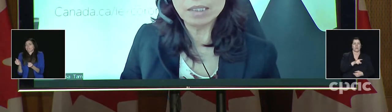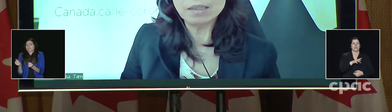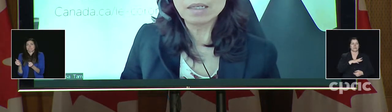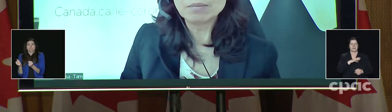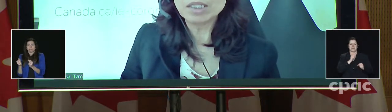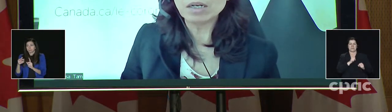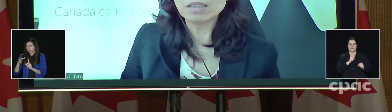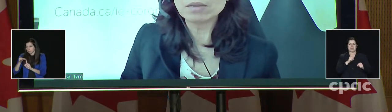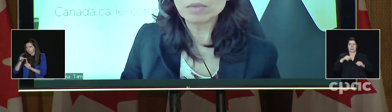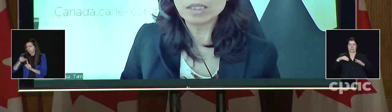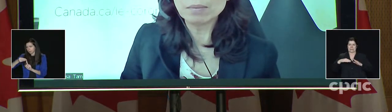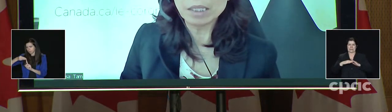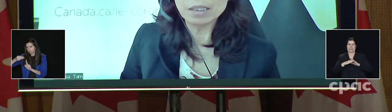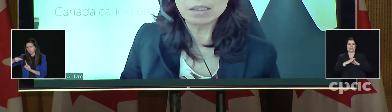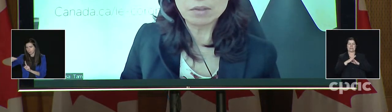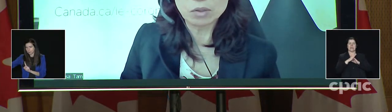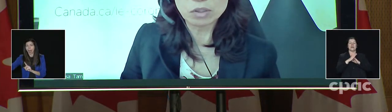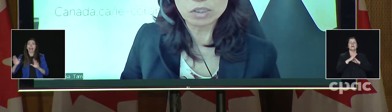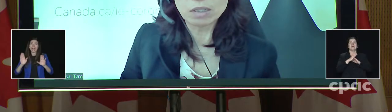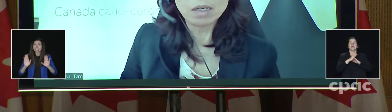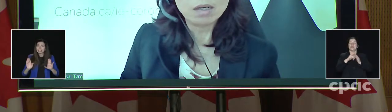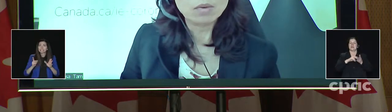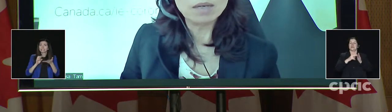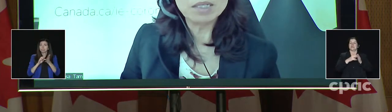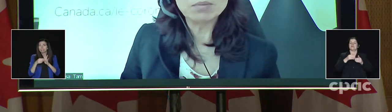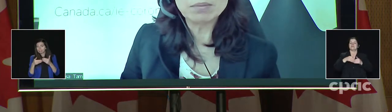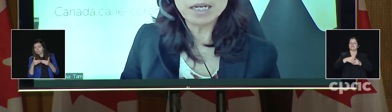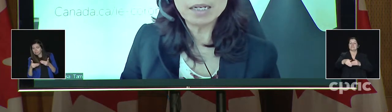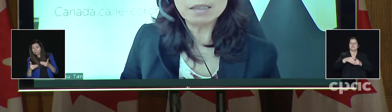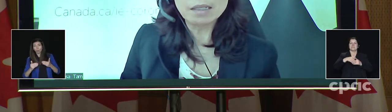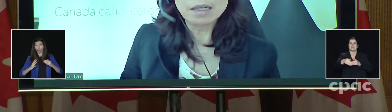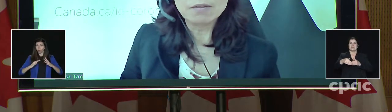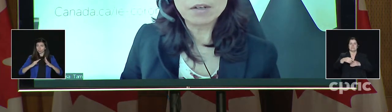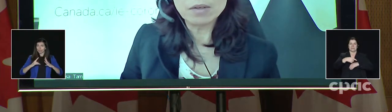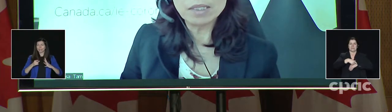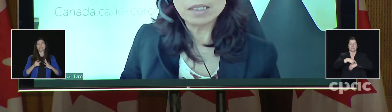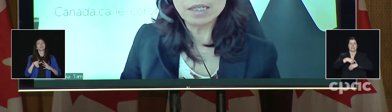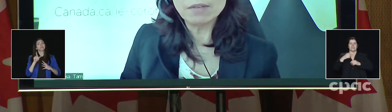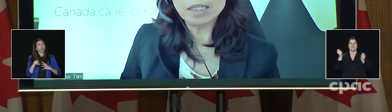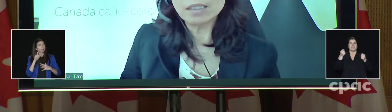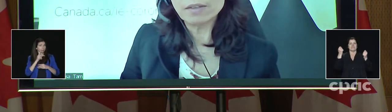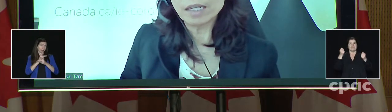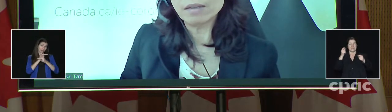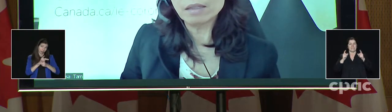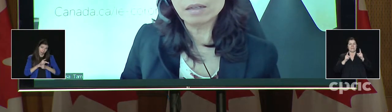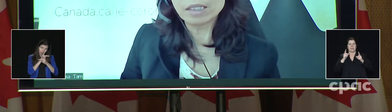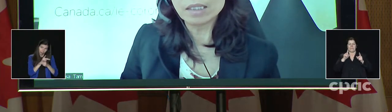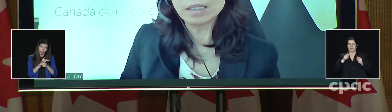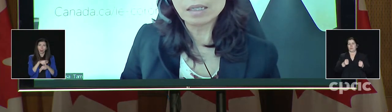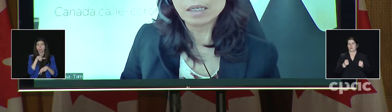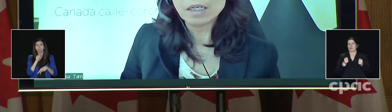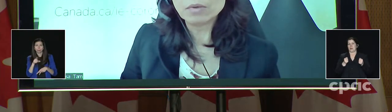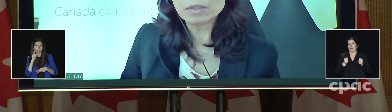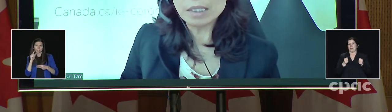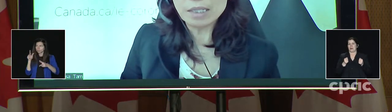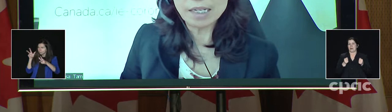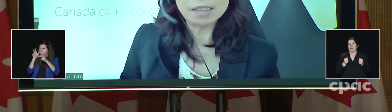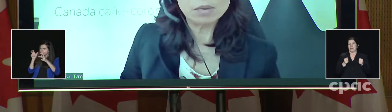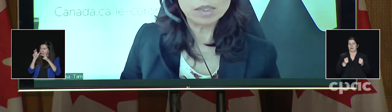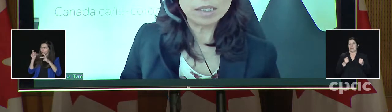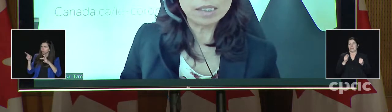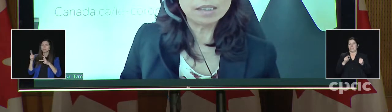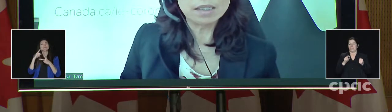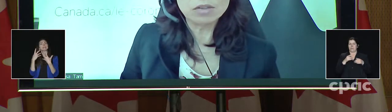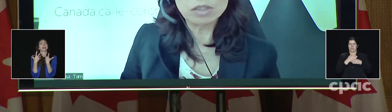and weeks beyond with an abundance of caution, while being prepared and following the advice of health authorities who will need to